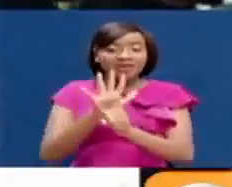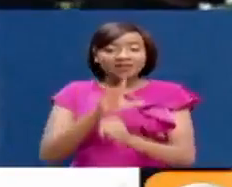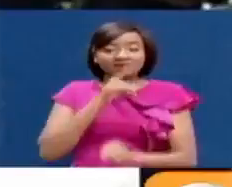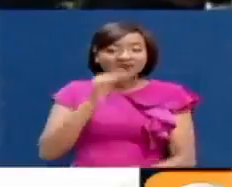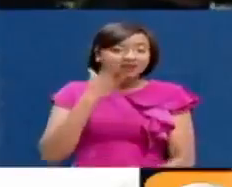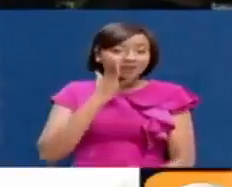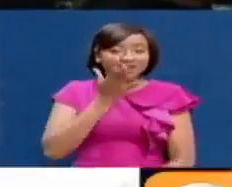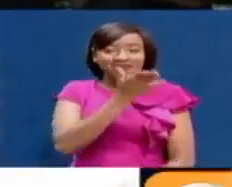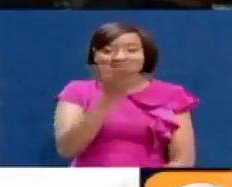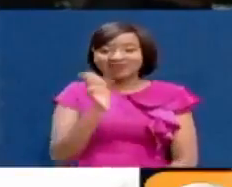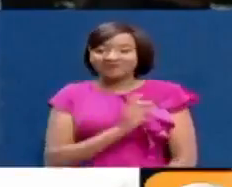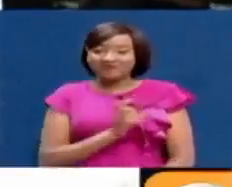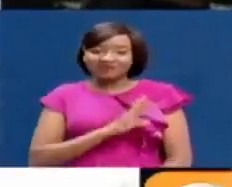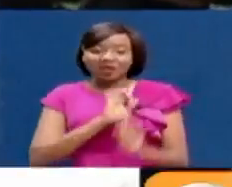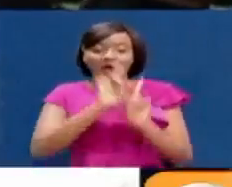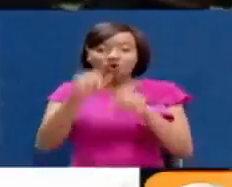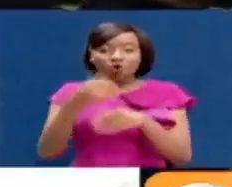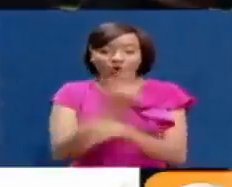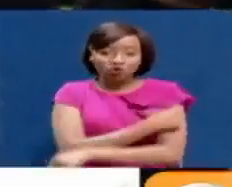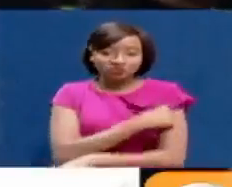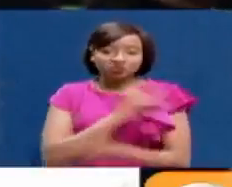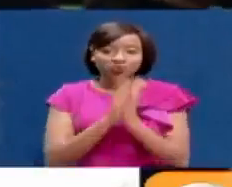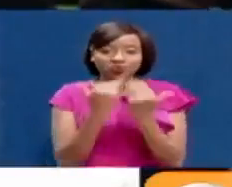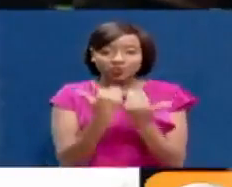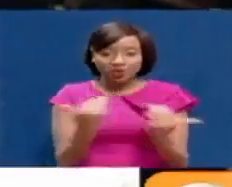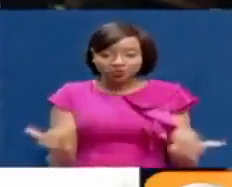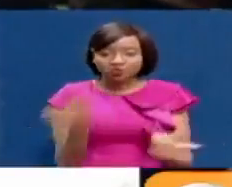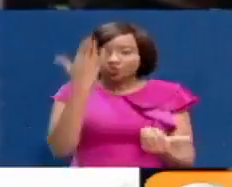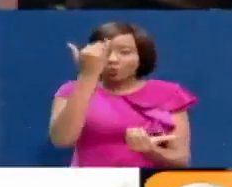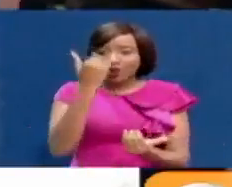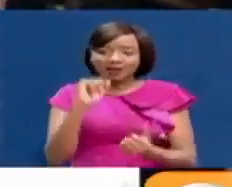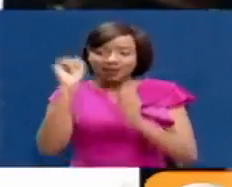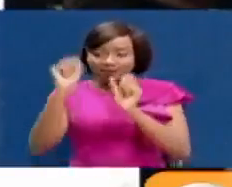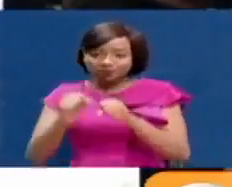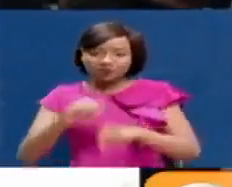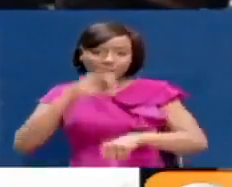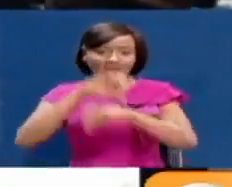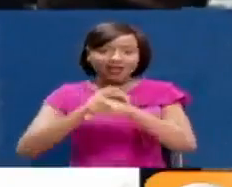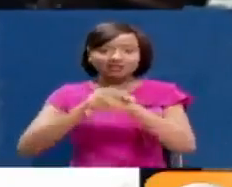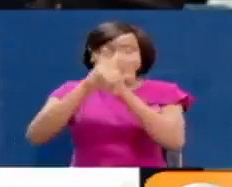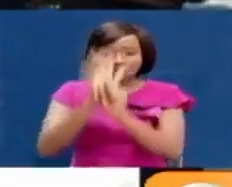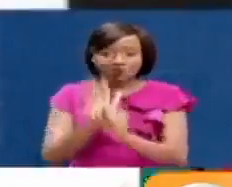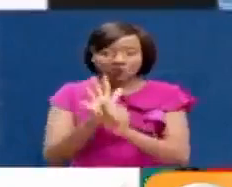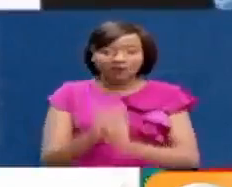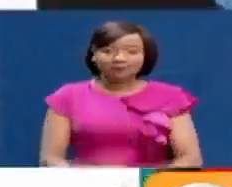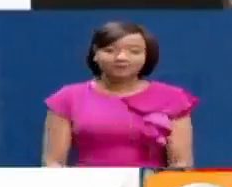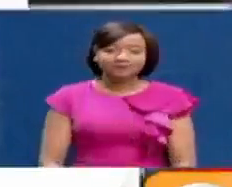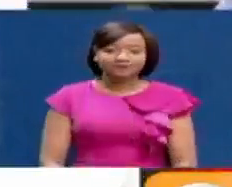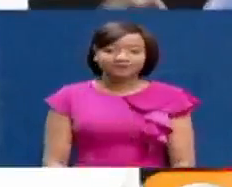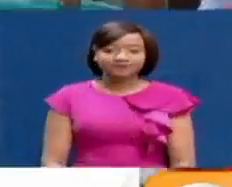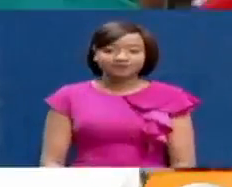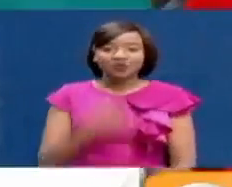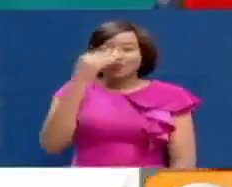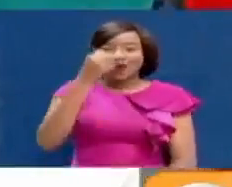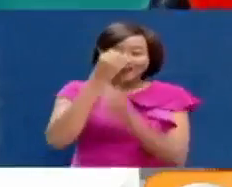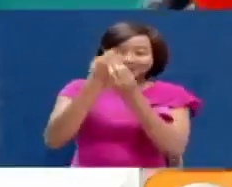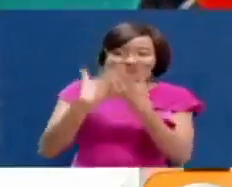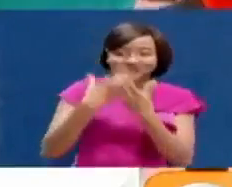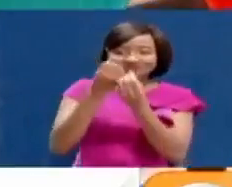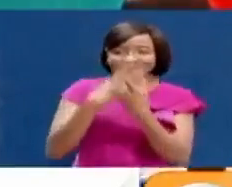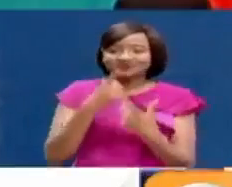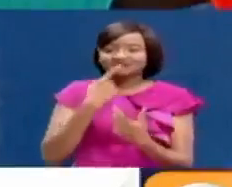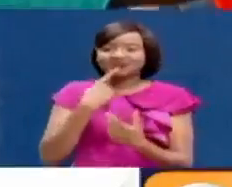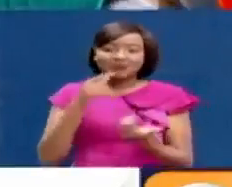are scared of possible exposure of their children to the infectious novel coronavirus following reports of